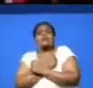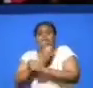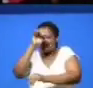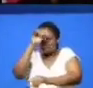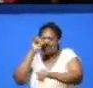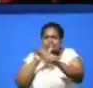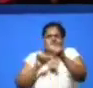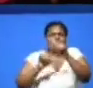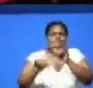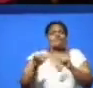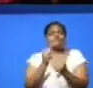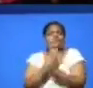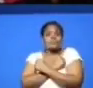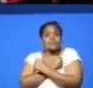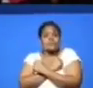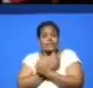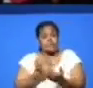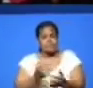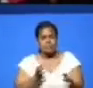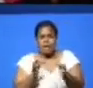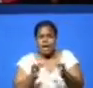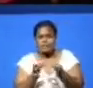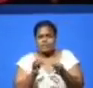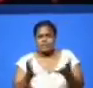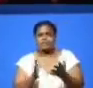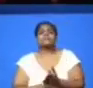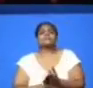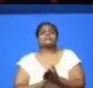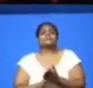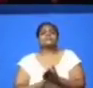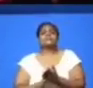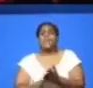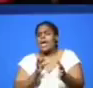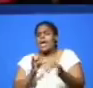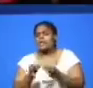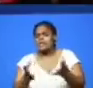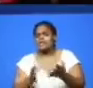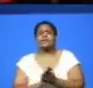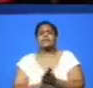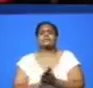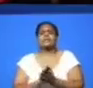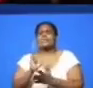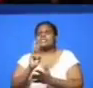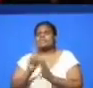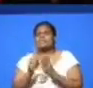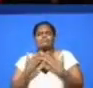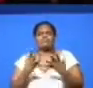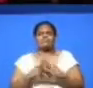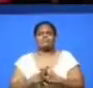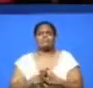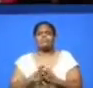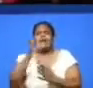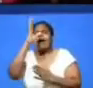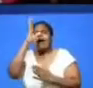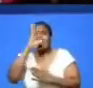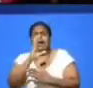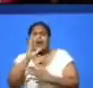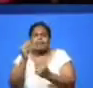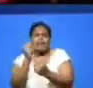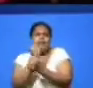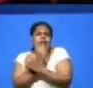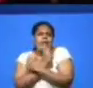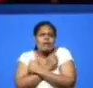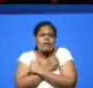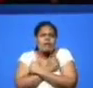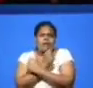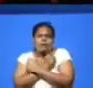minute to explain what this means, well, let me take the minute and say to you in 60 seconds in it, that God loves you even